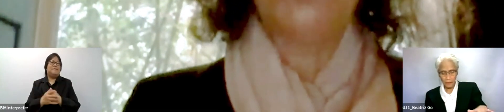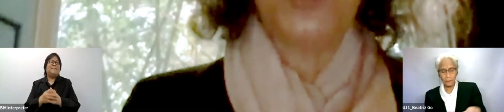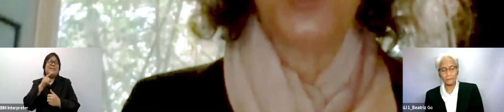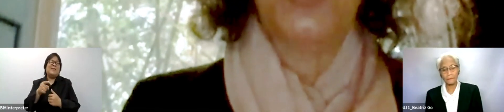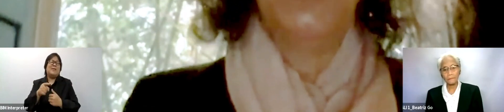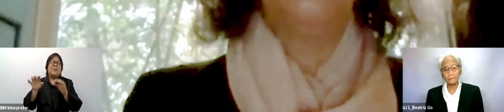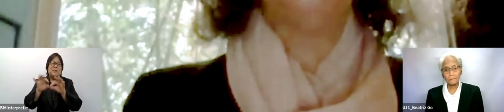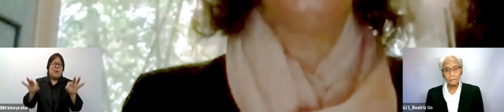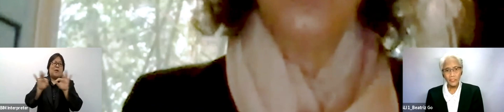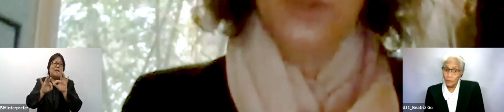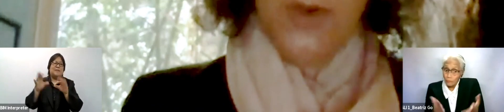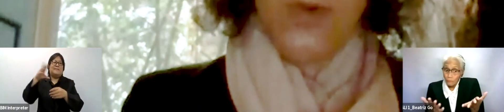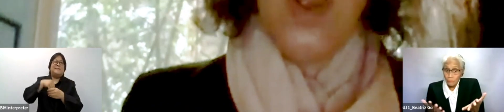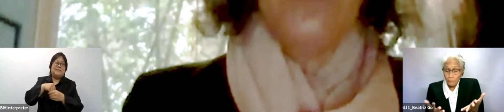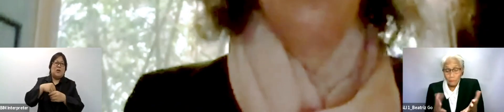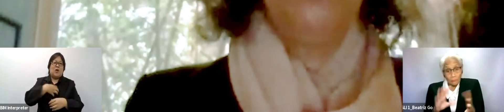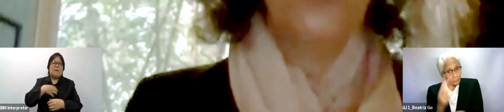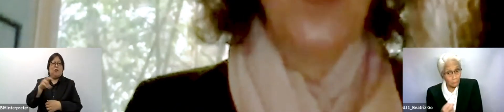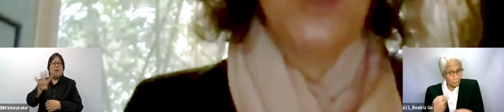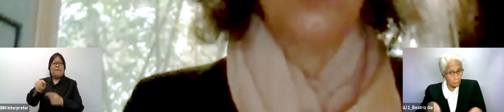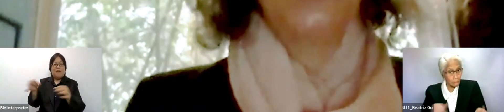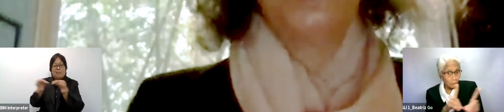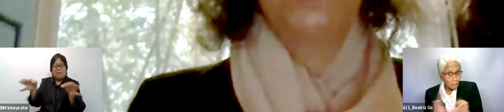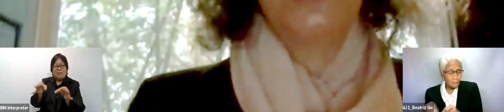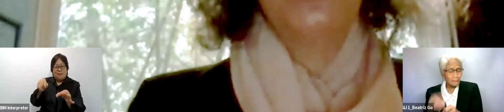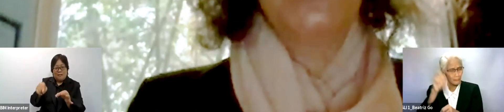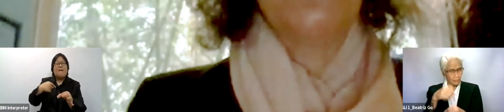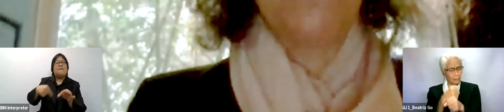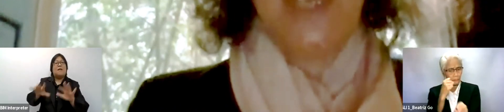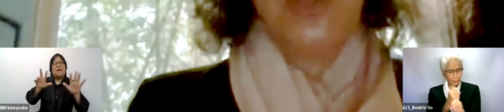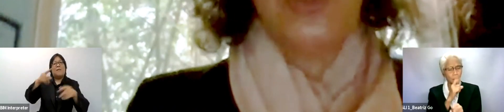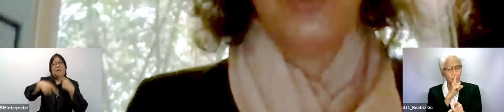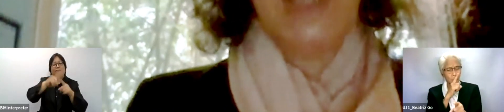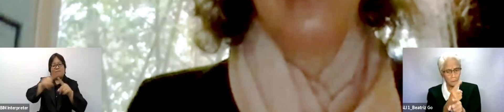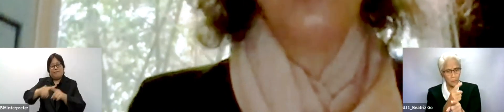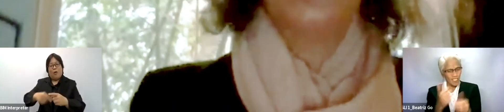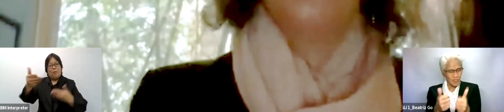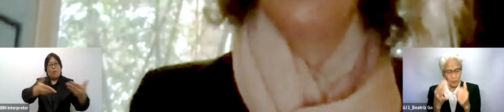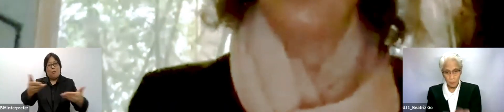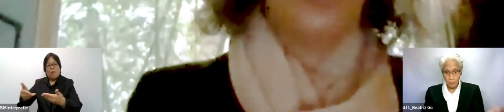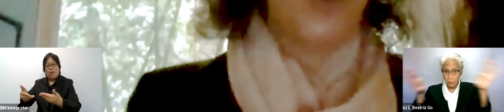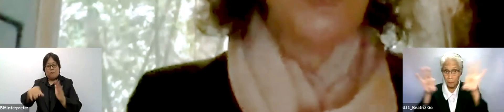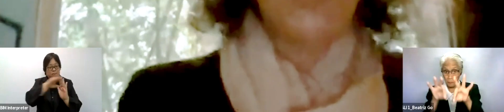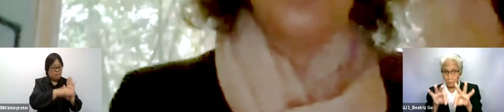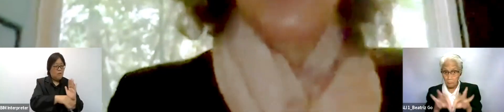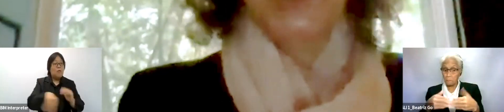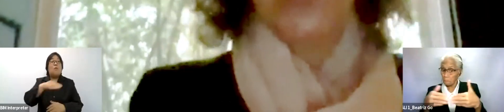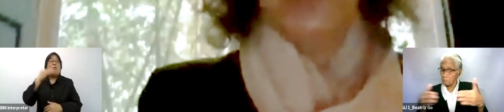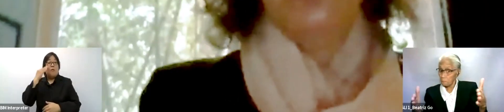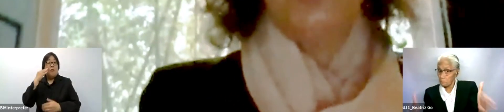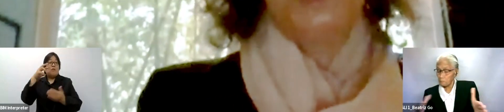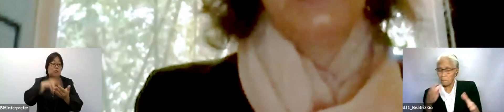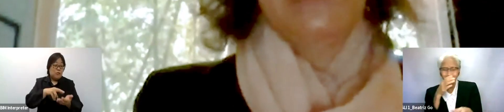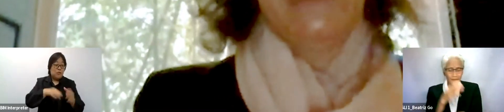determination protocol. We all know that birth registration of children is a major challenge, that a lot of